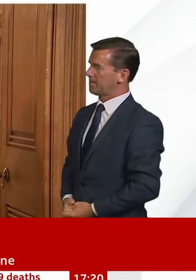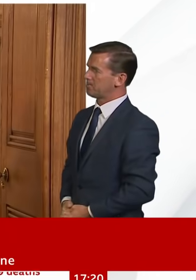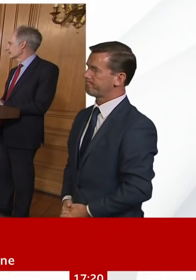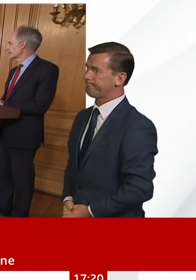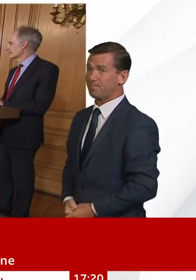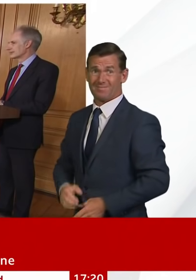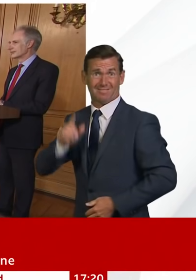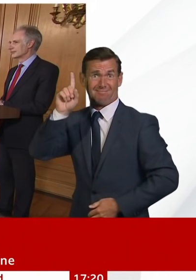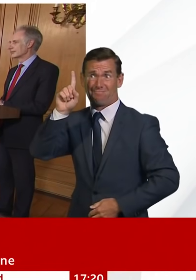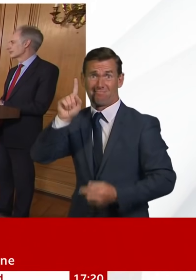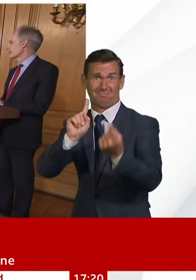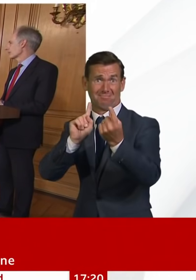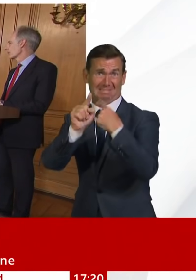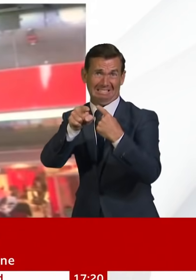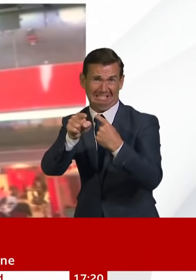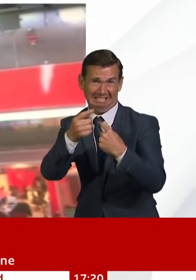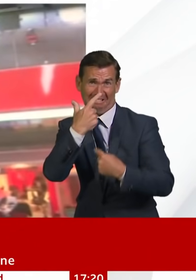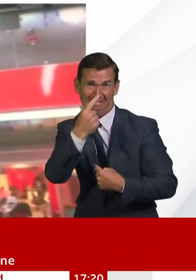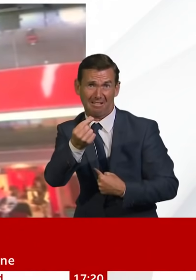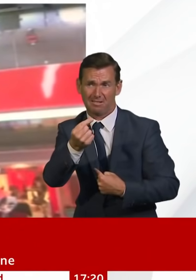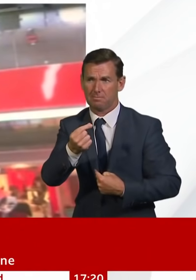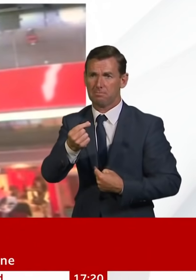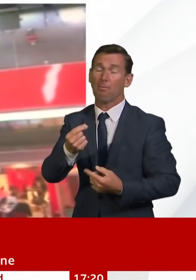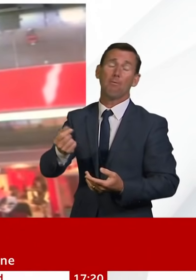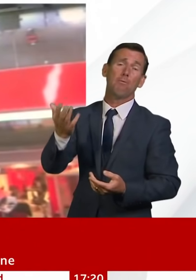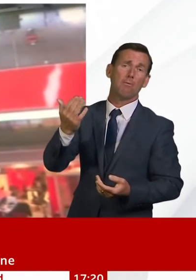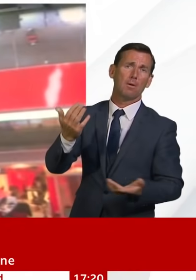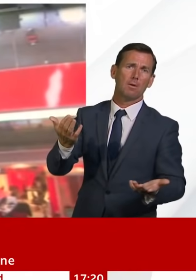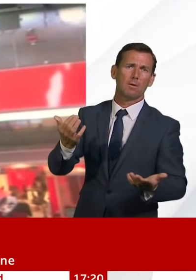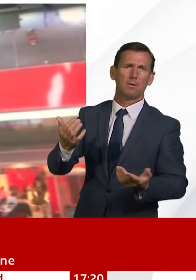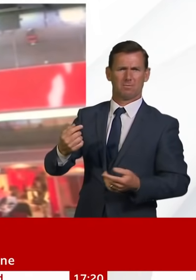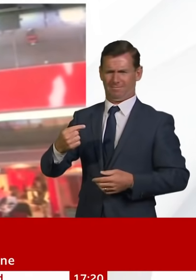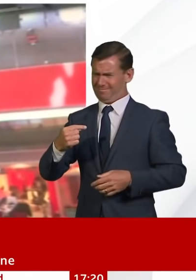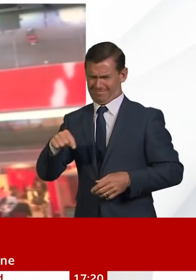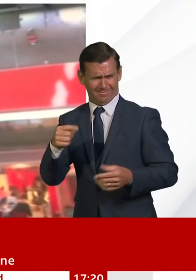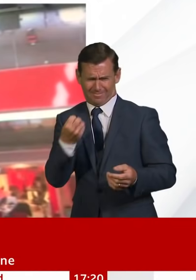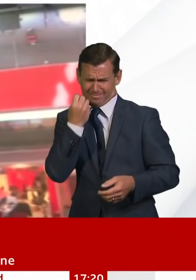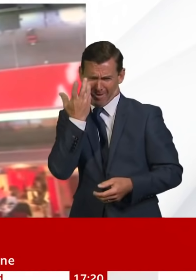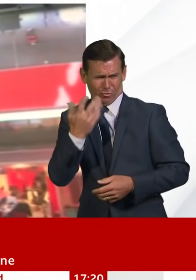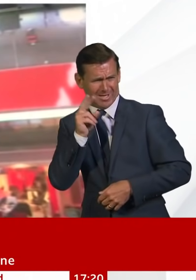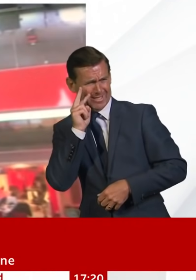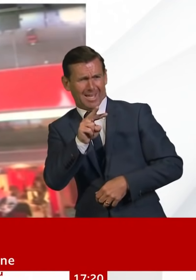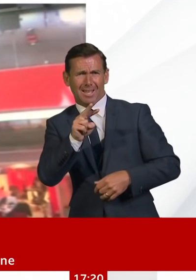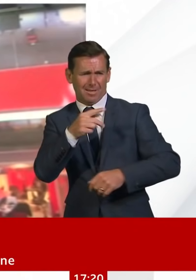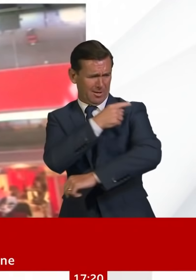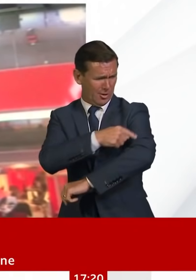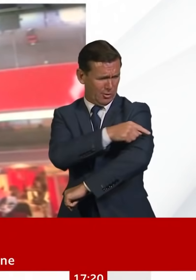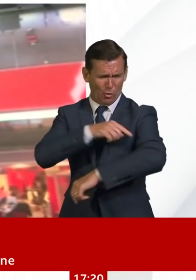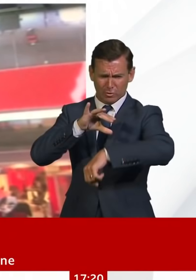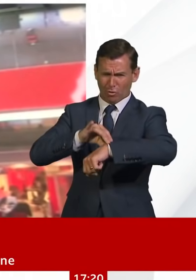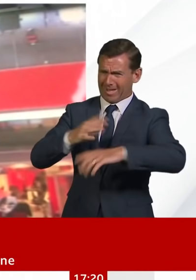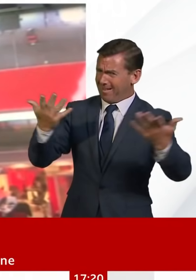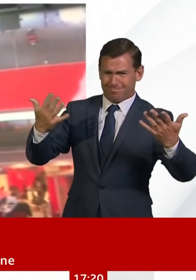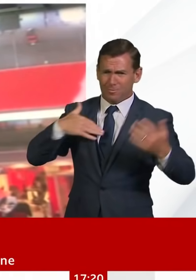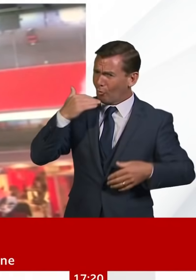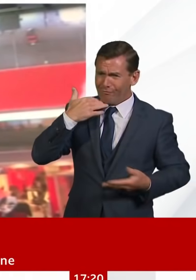Can I come back in? Okay. But, you know, day after day, we're hearing from people on the front line that they do not have enough. I mean,